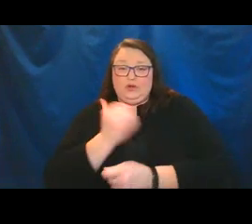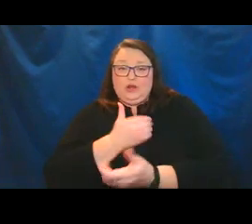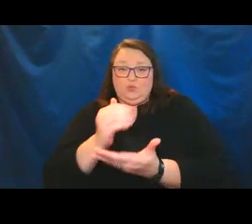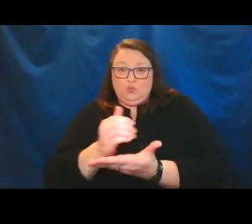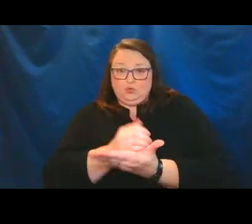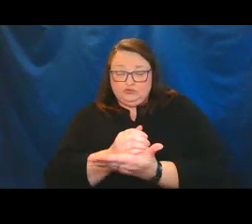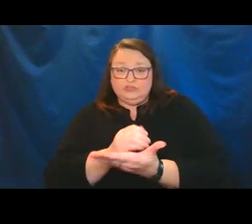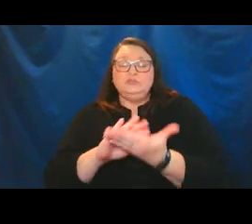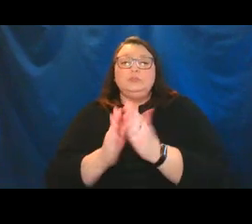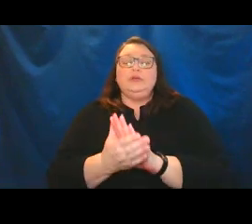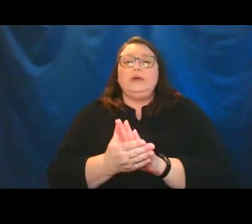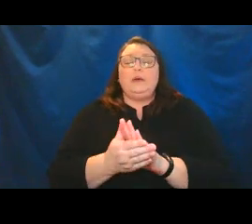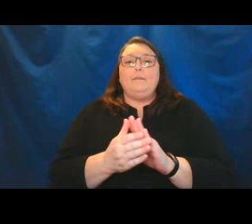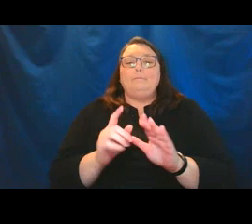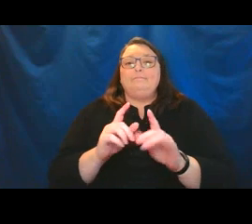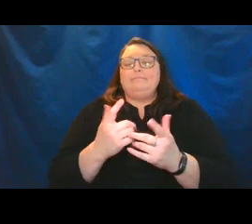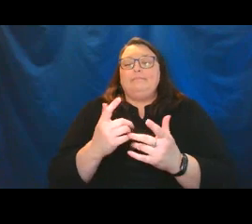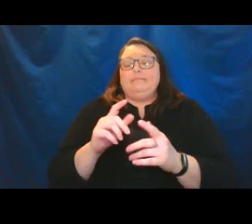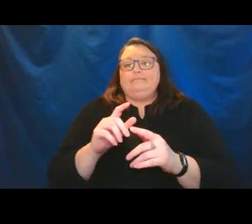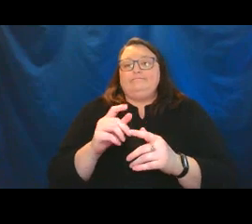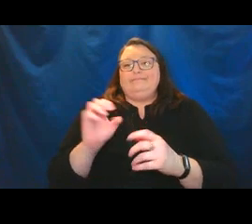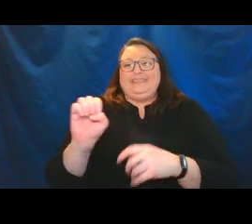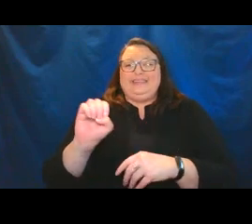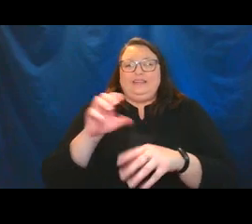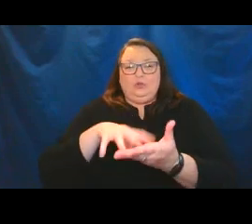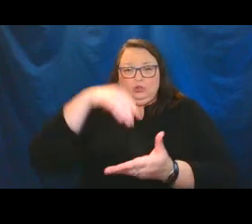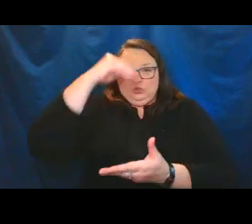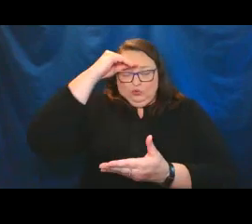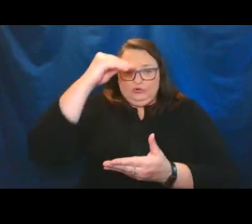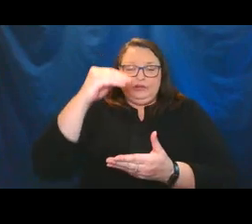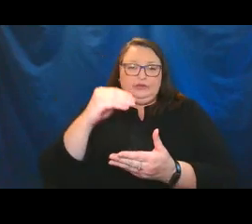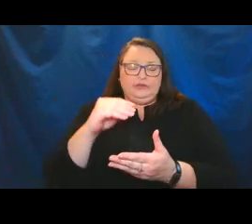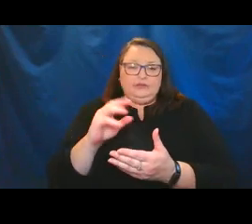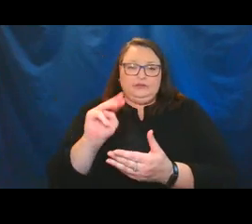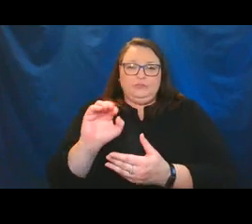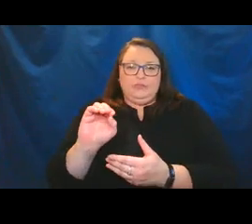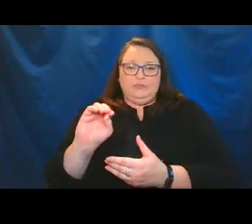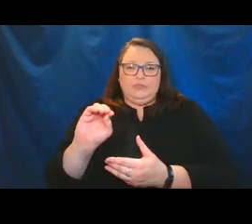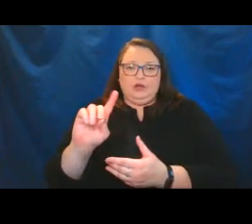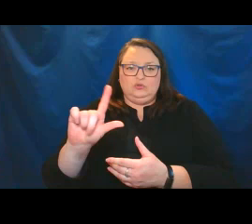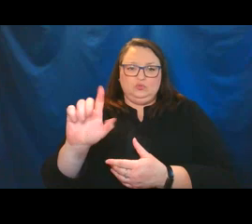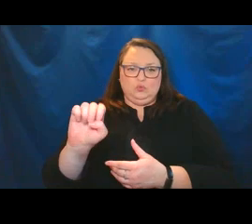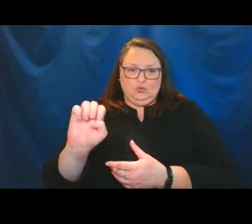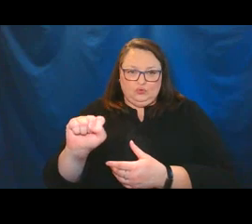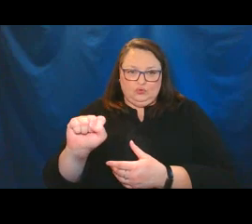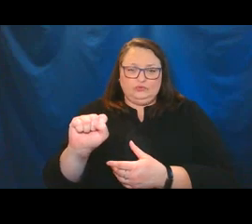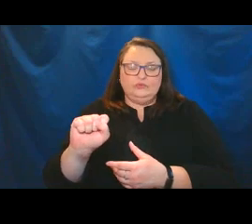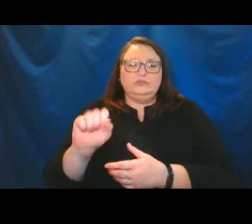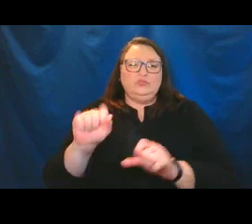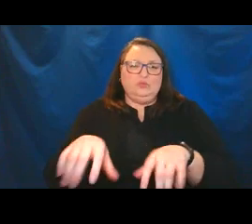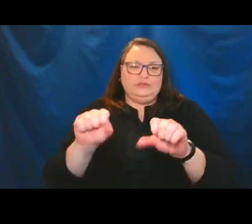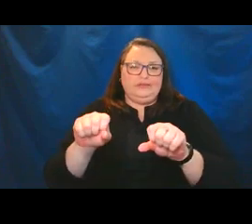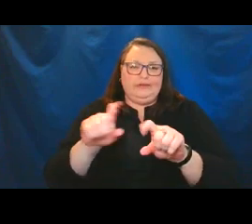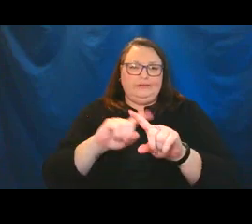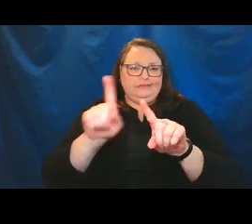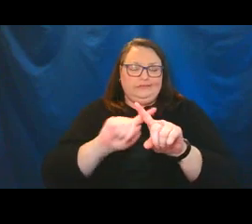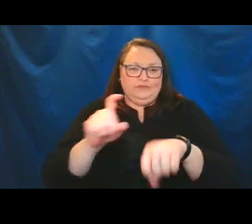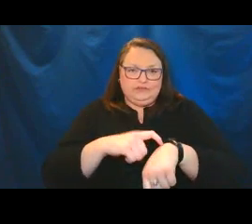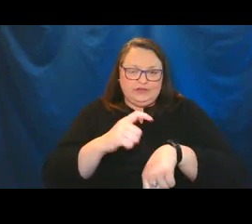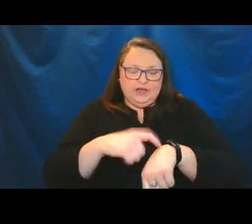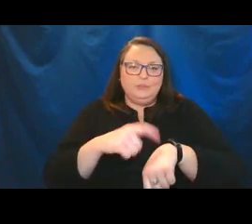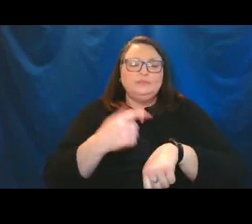into asynchronous e-learning modules. And we're chunking them up based on the different steps that a community